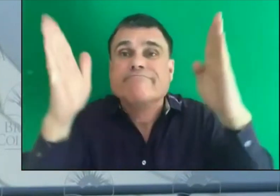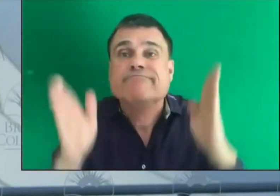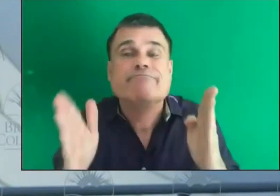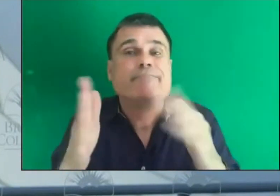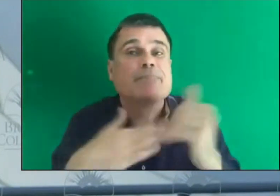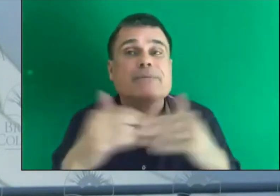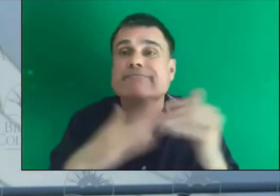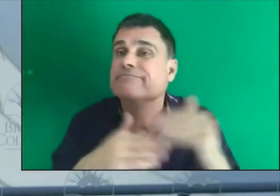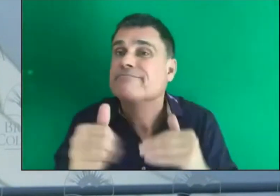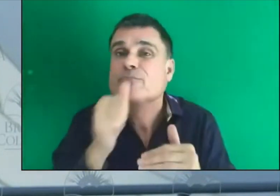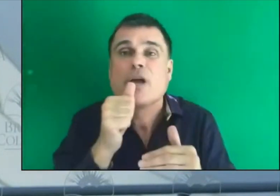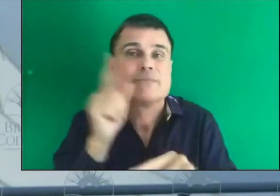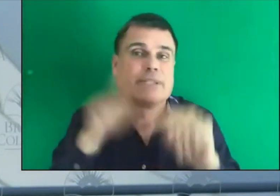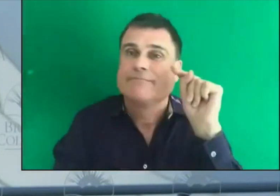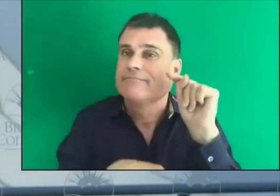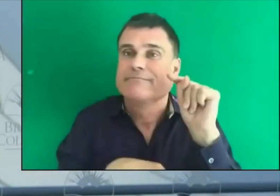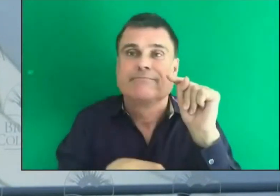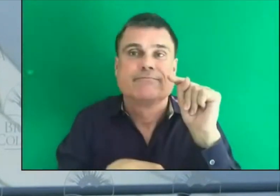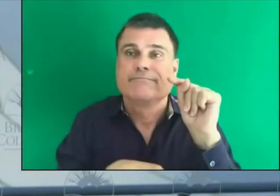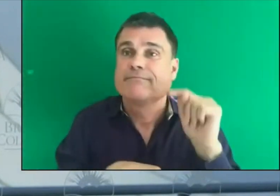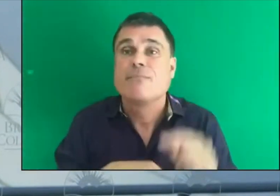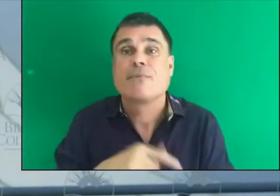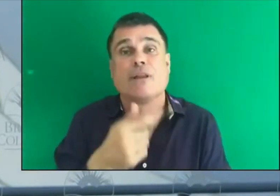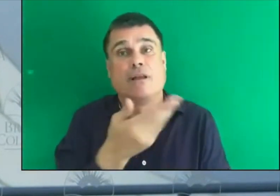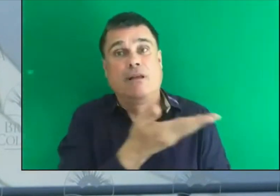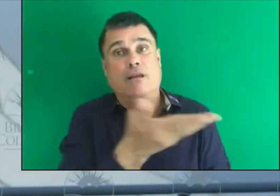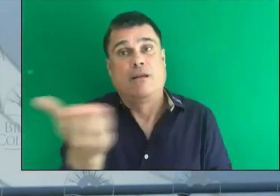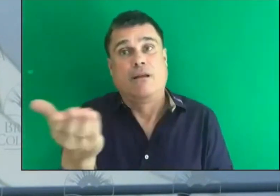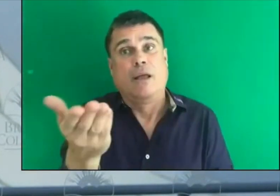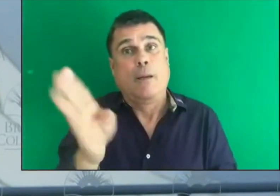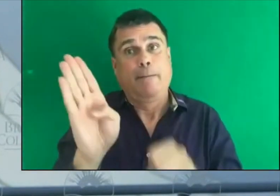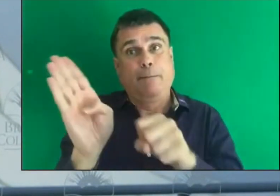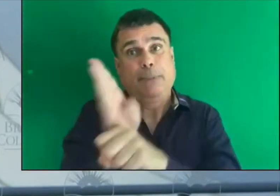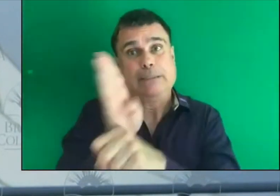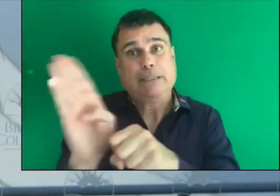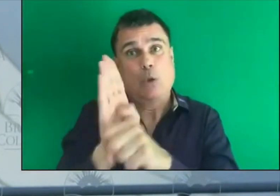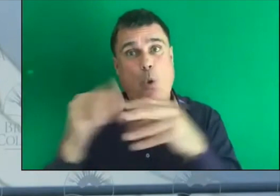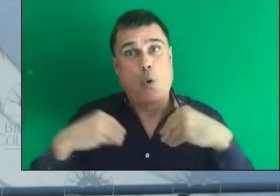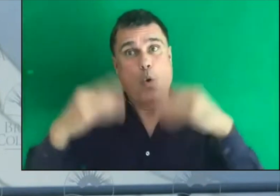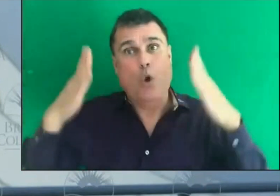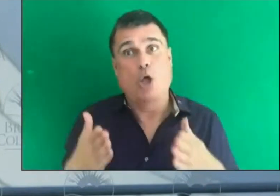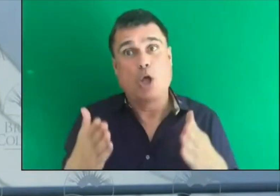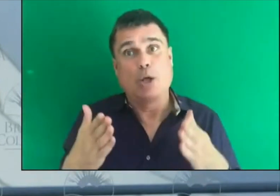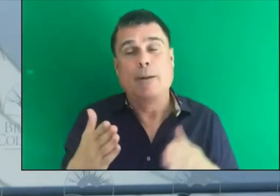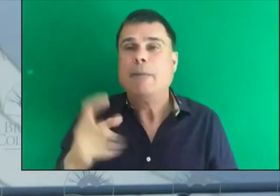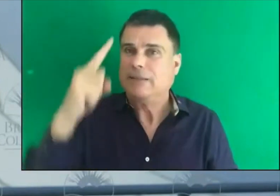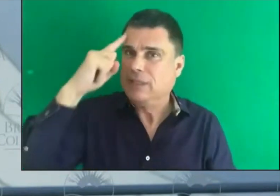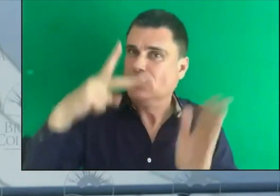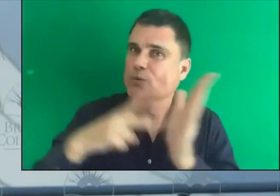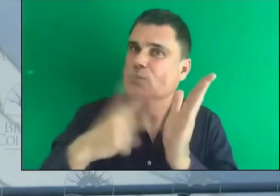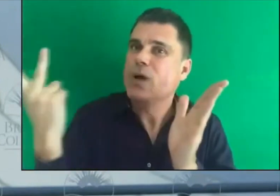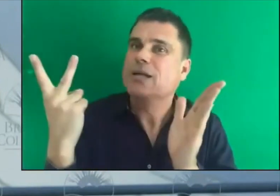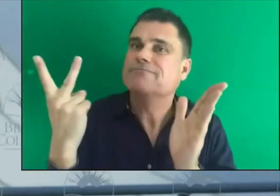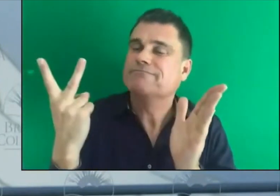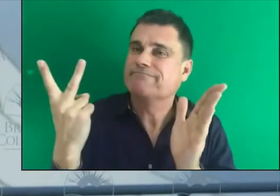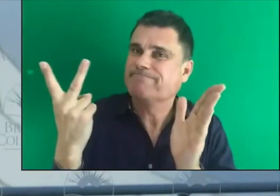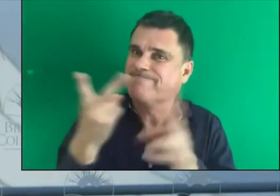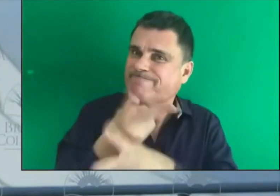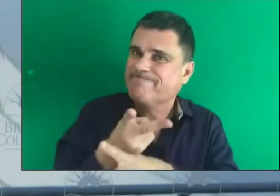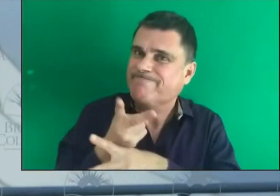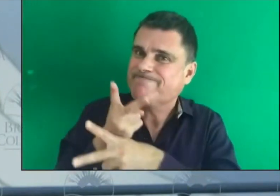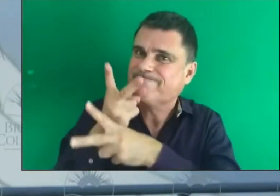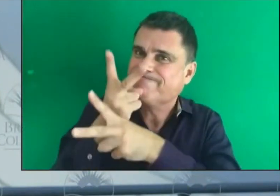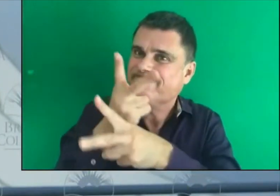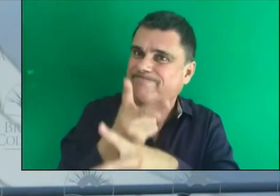I want to repeat that today, everyone. To be leaders on our core messages, that right now we